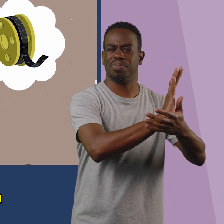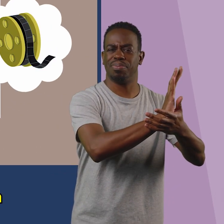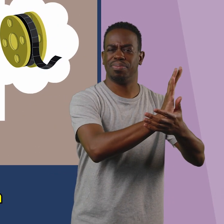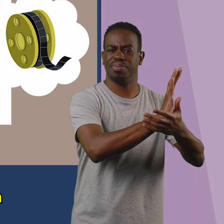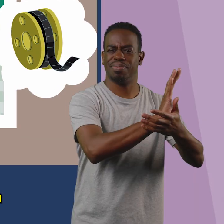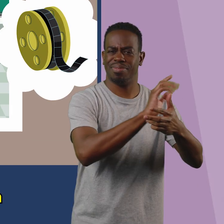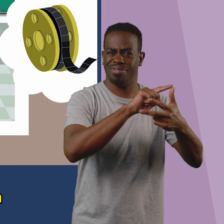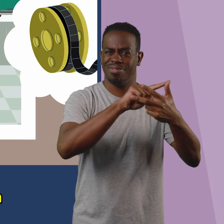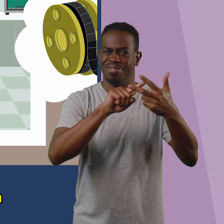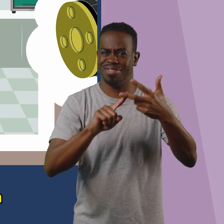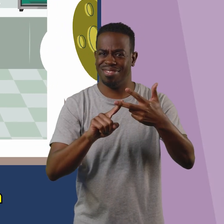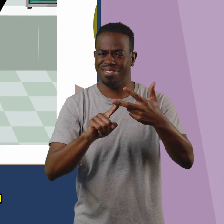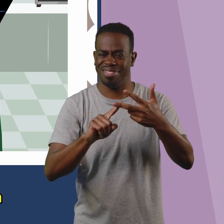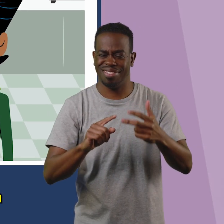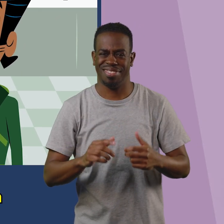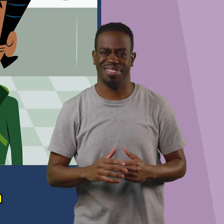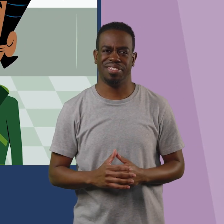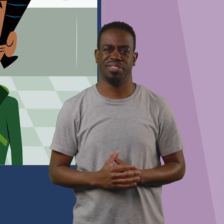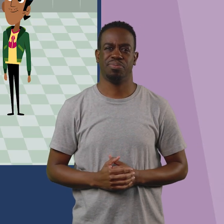film.